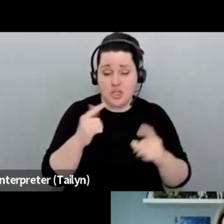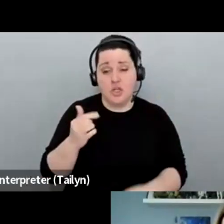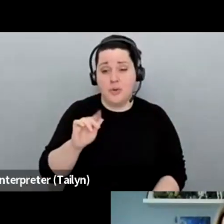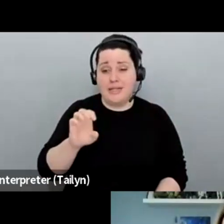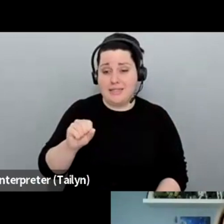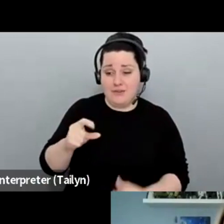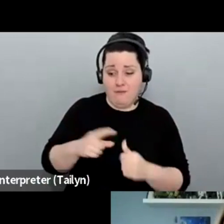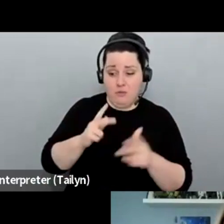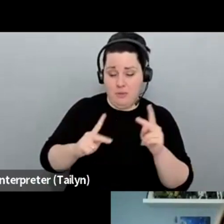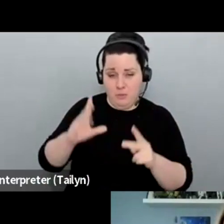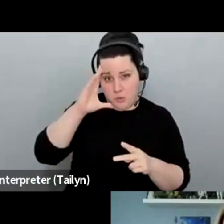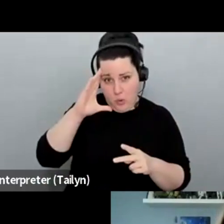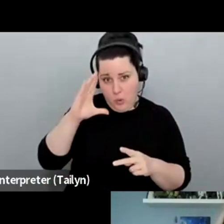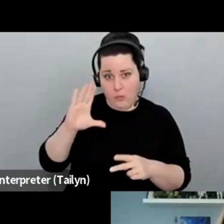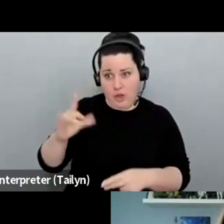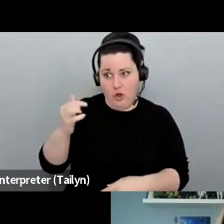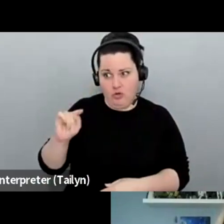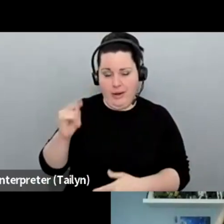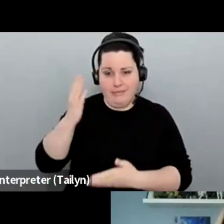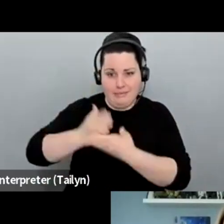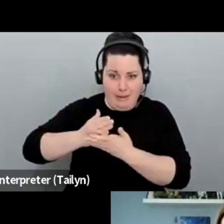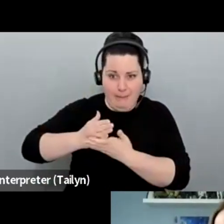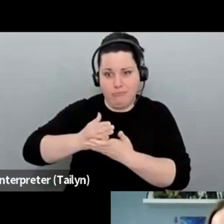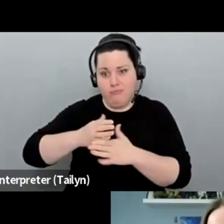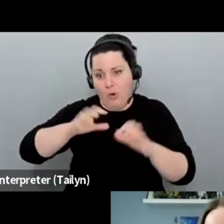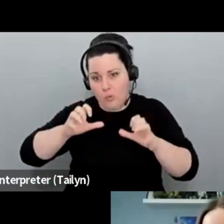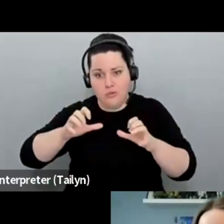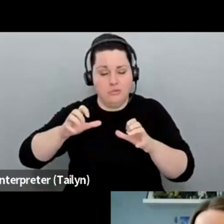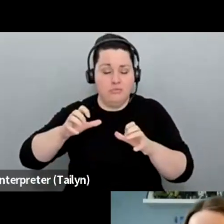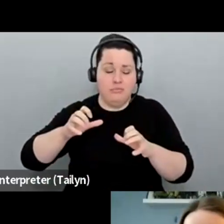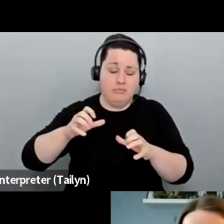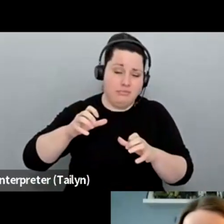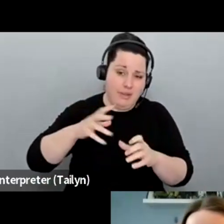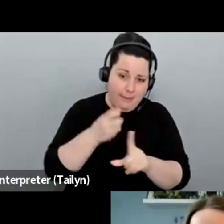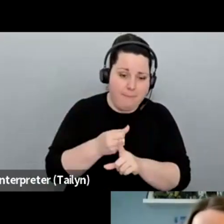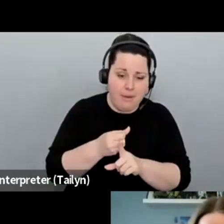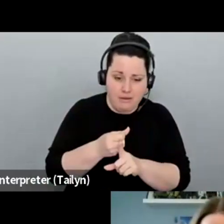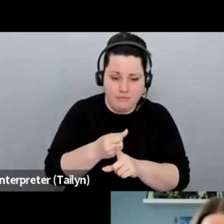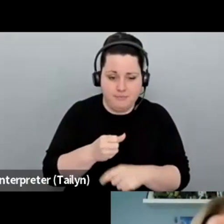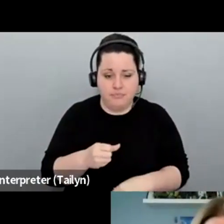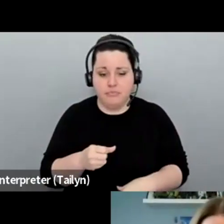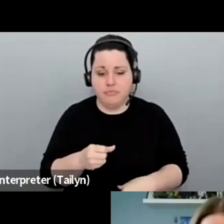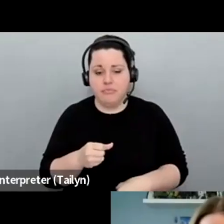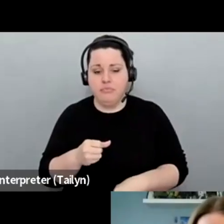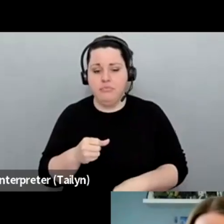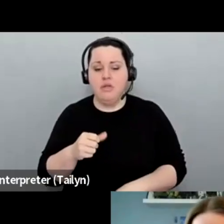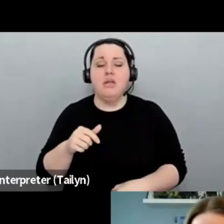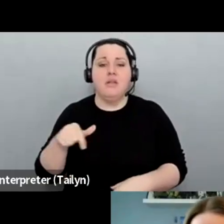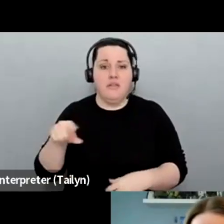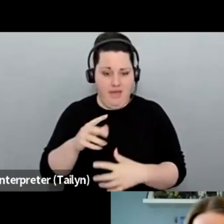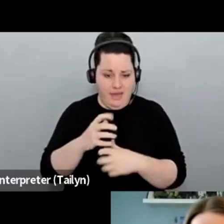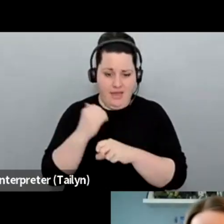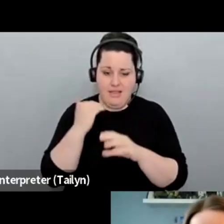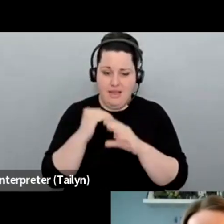know that their grant has been That's eliminated or important. frozen or impacted in some way. They are getting the